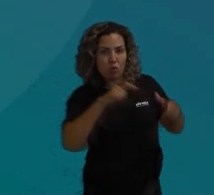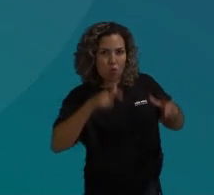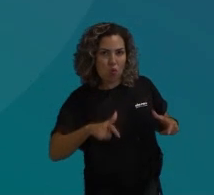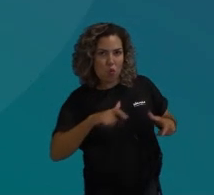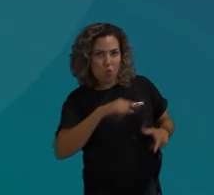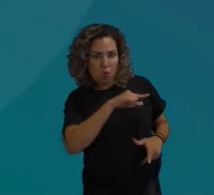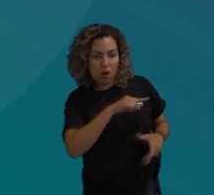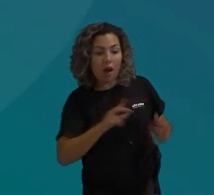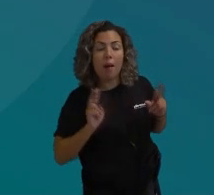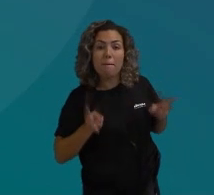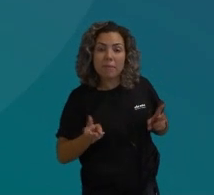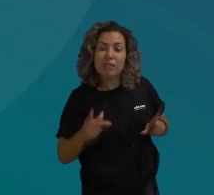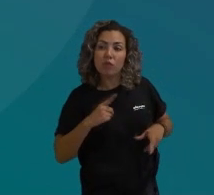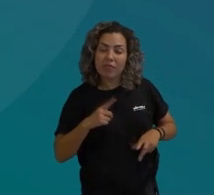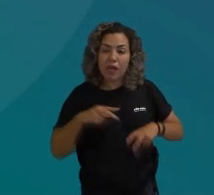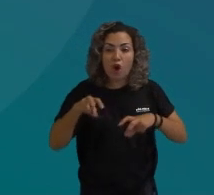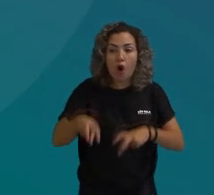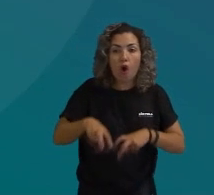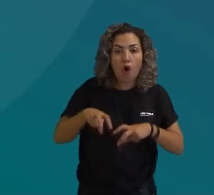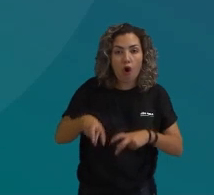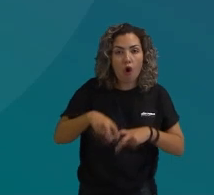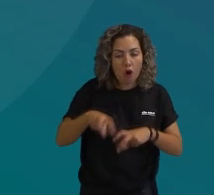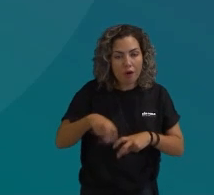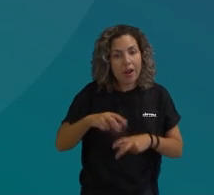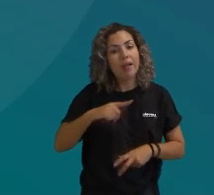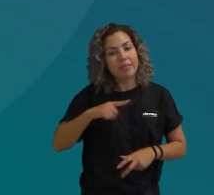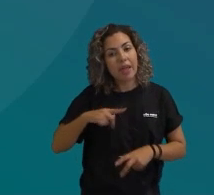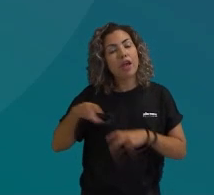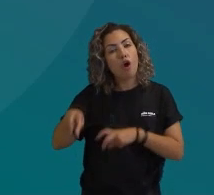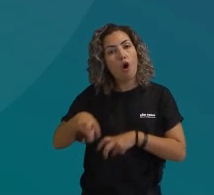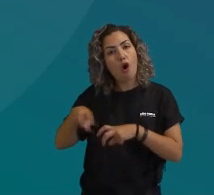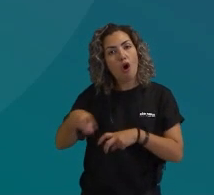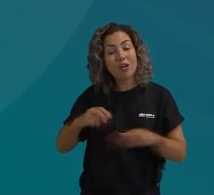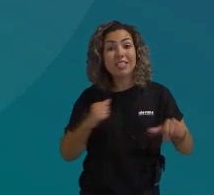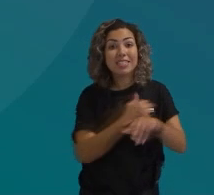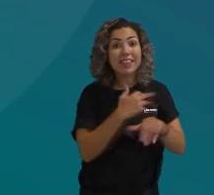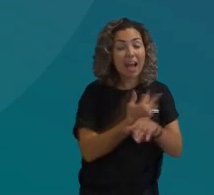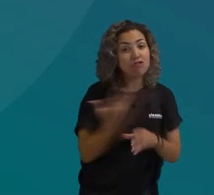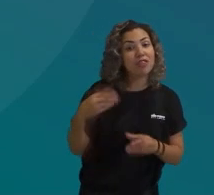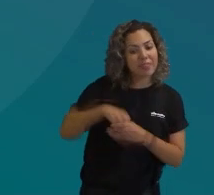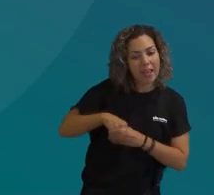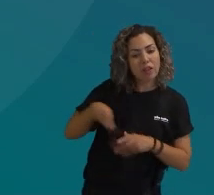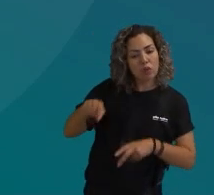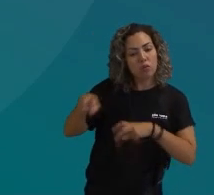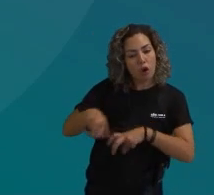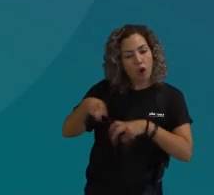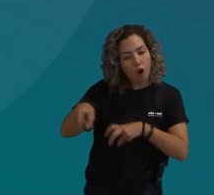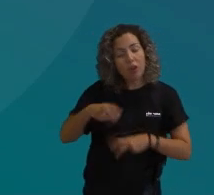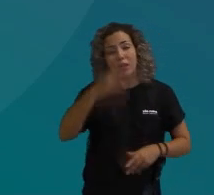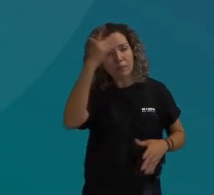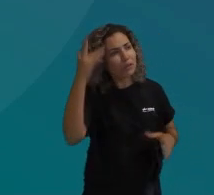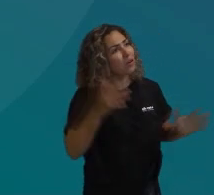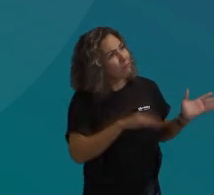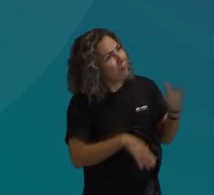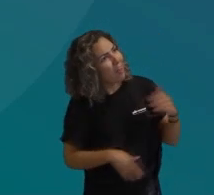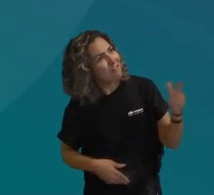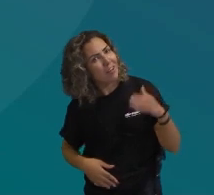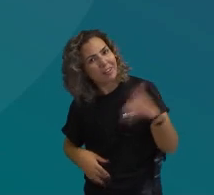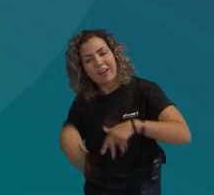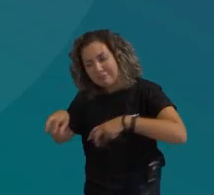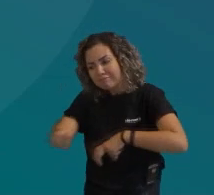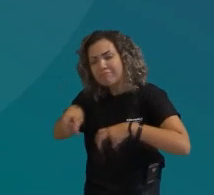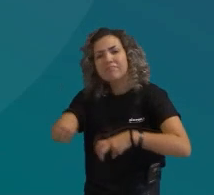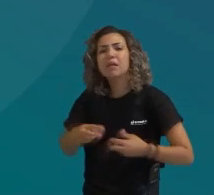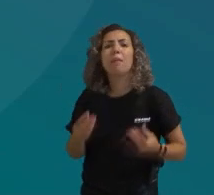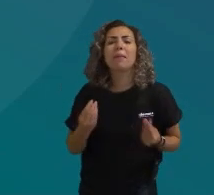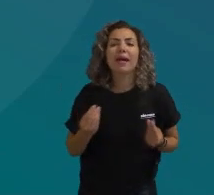are working with schools to promote these vegetable gardens as a strategy of urban agriculture